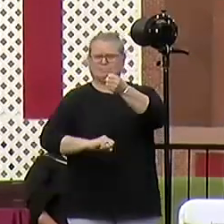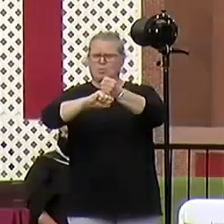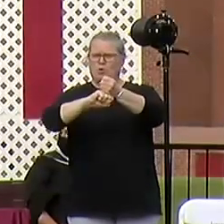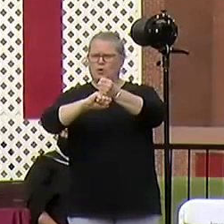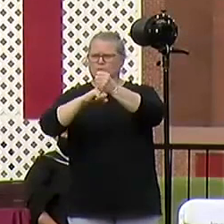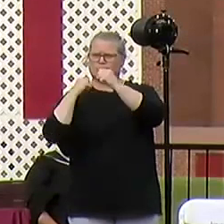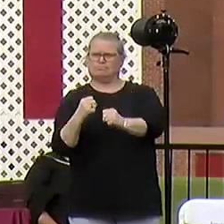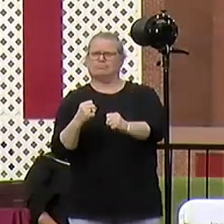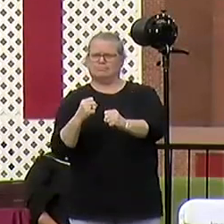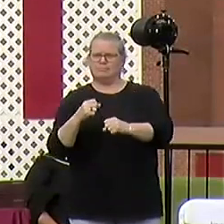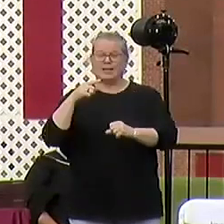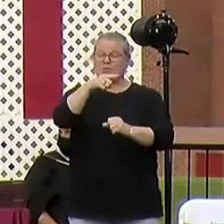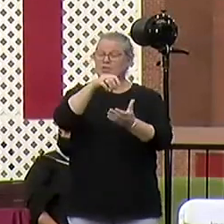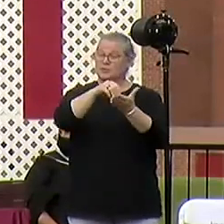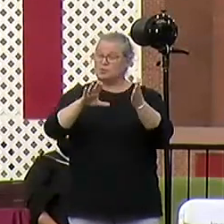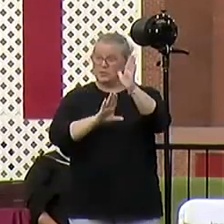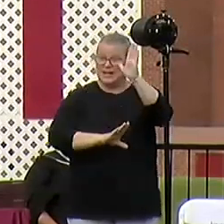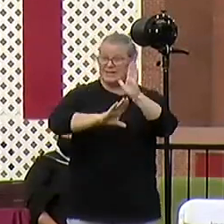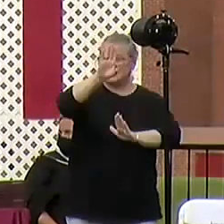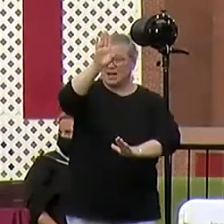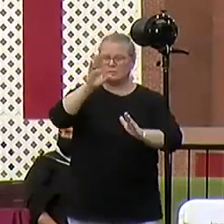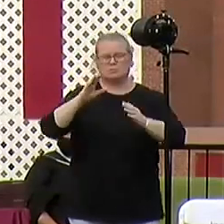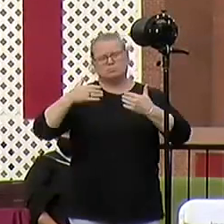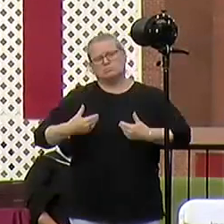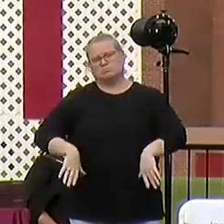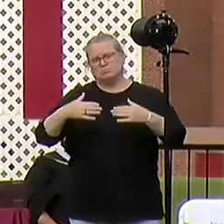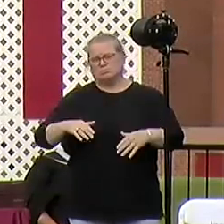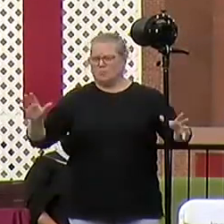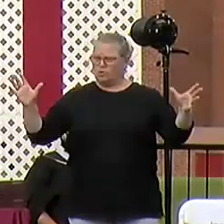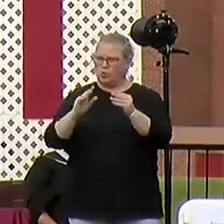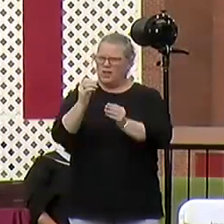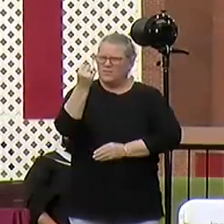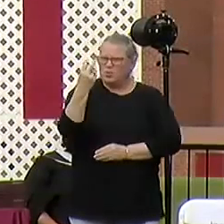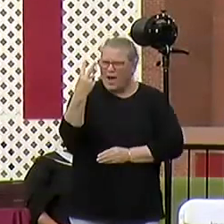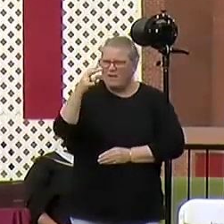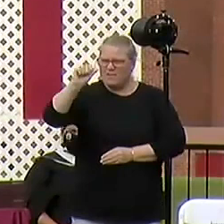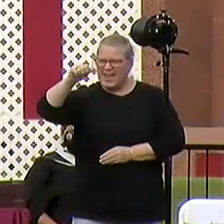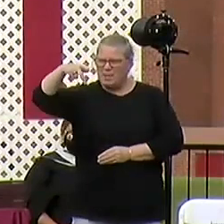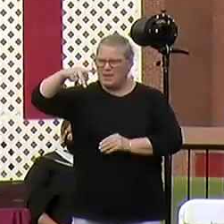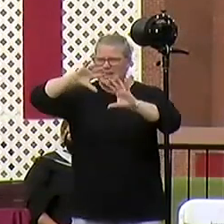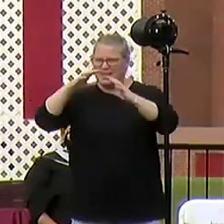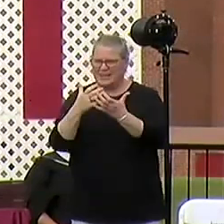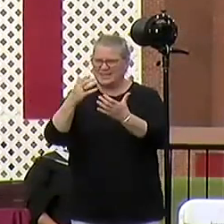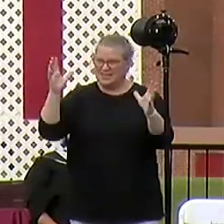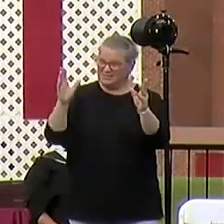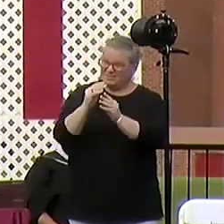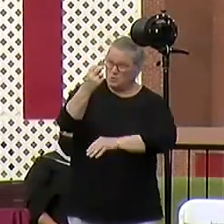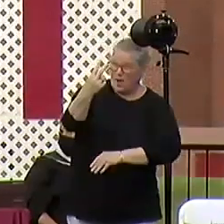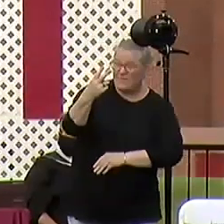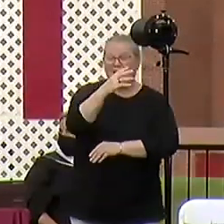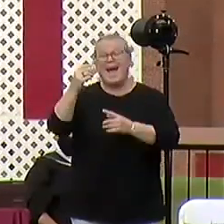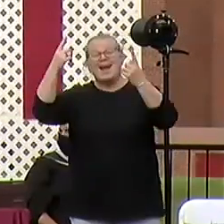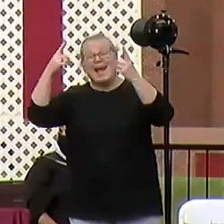student excelled in a remarkable 12 AP classes, and when he actually ran out of